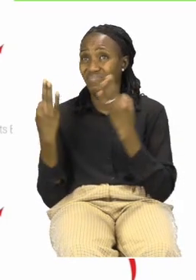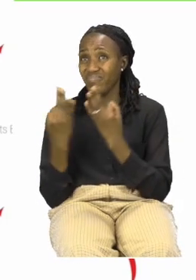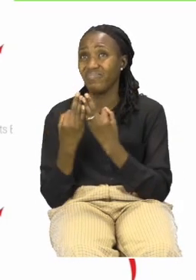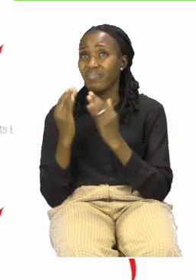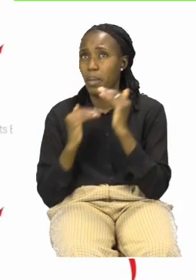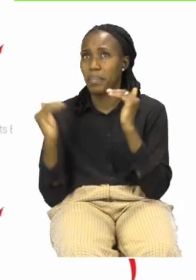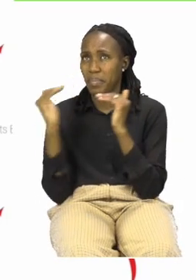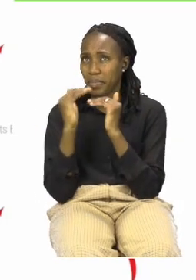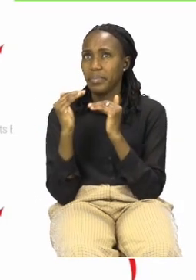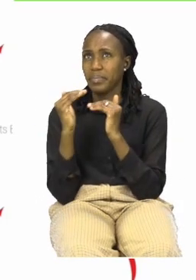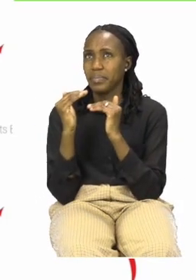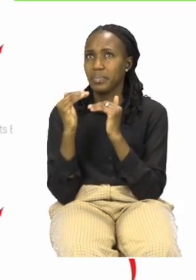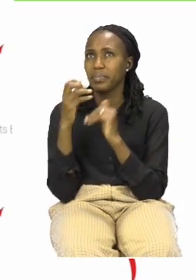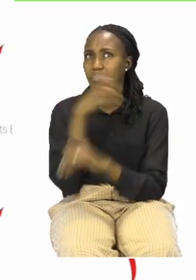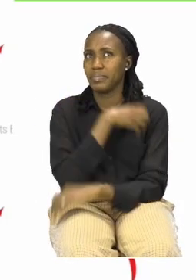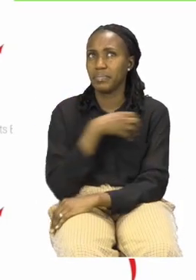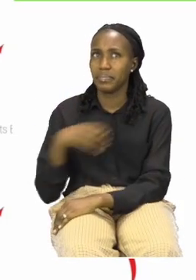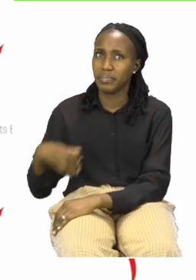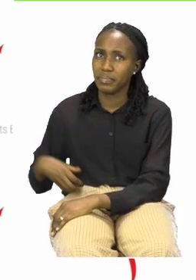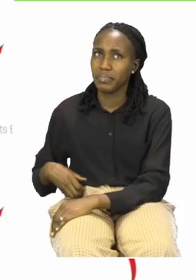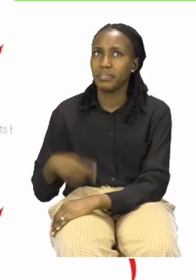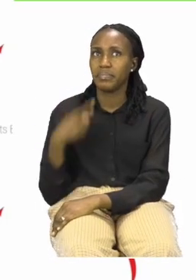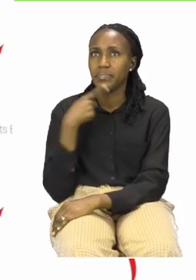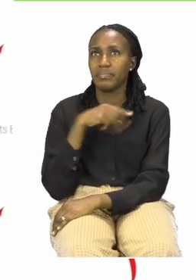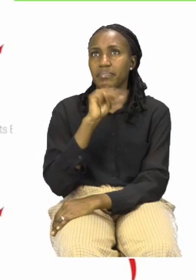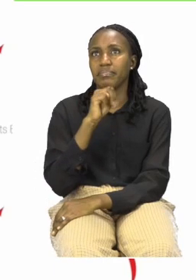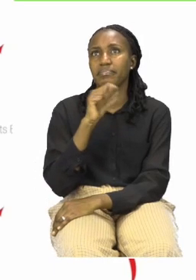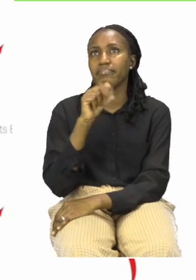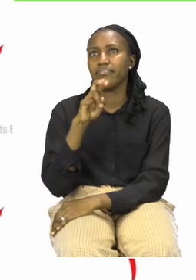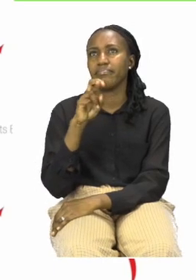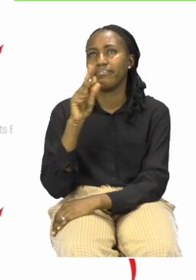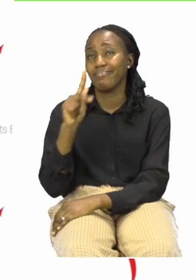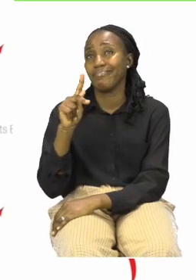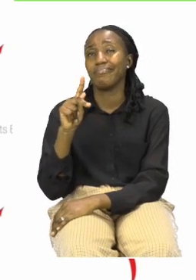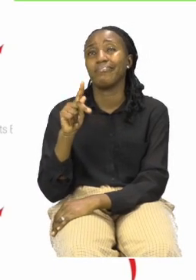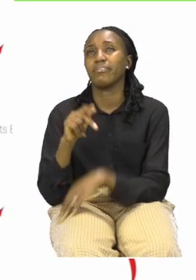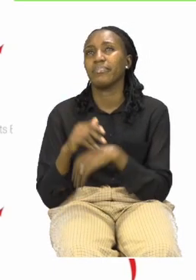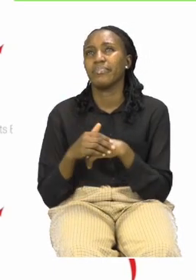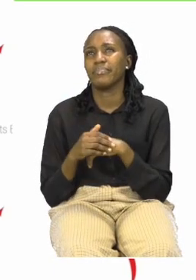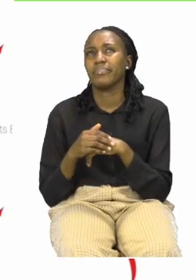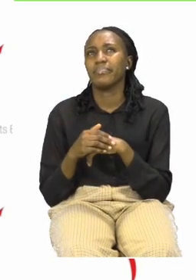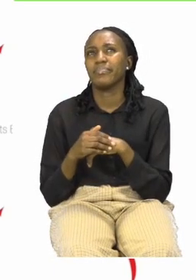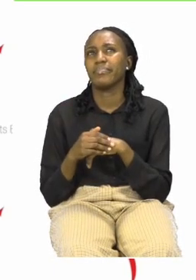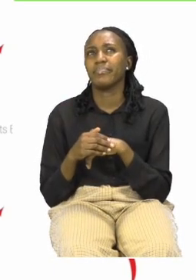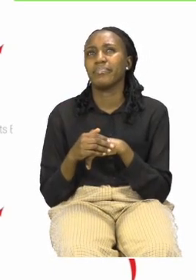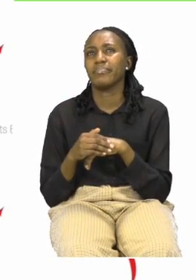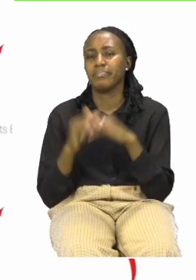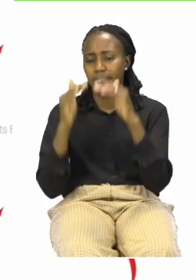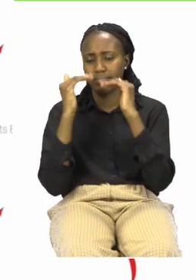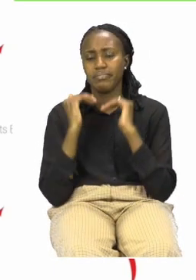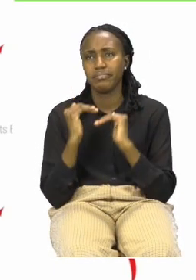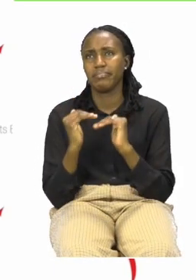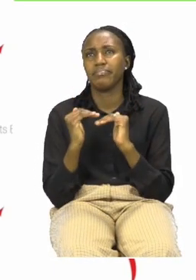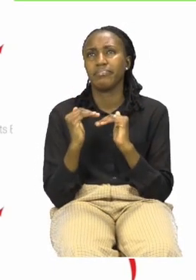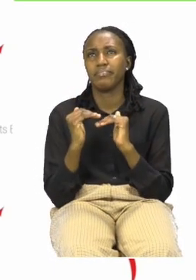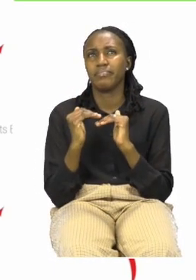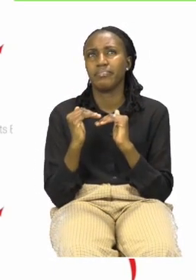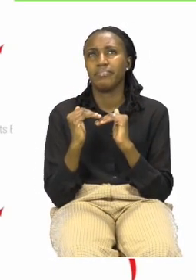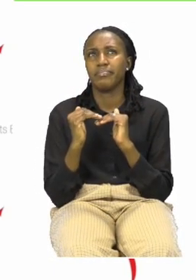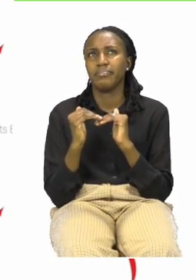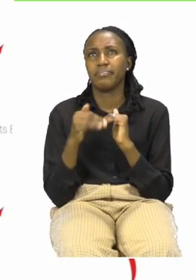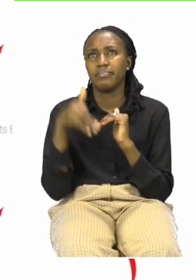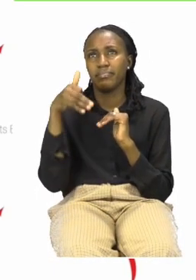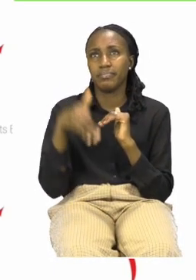and the president currently is Mr. Marcus Schwartz. And then we have got the Namibia